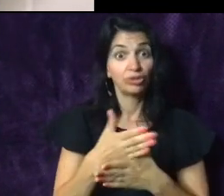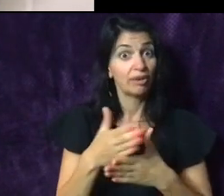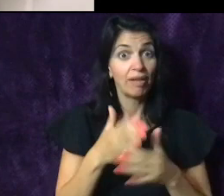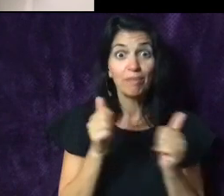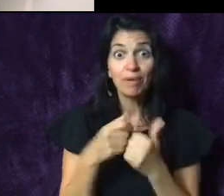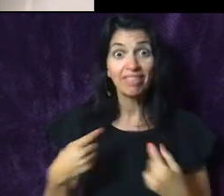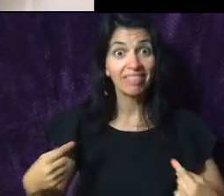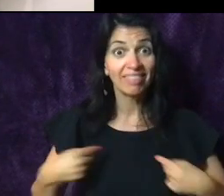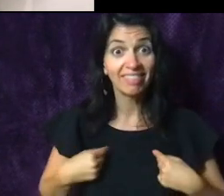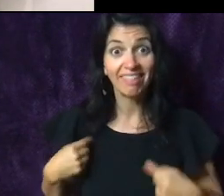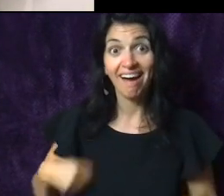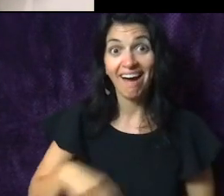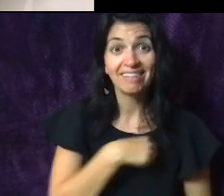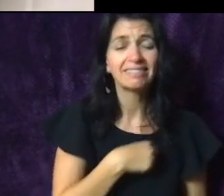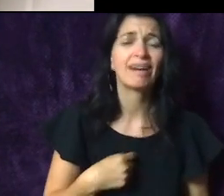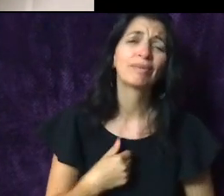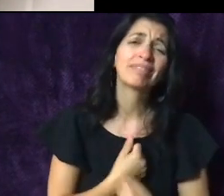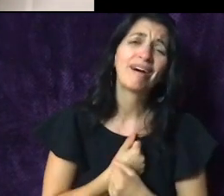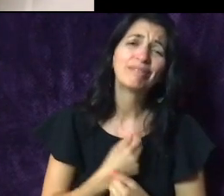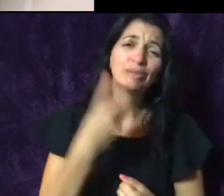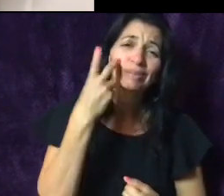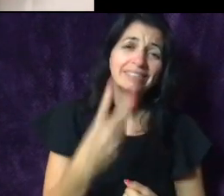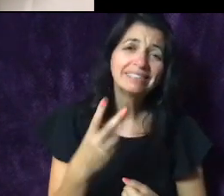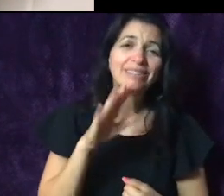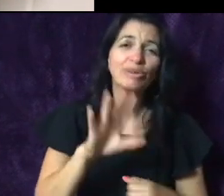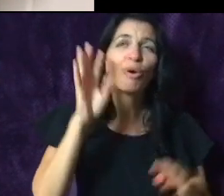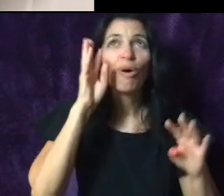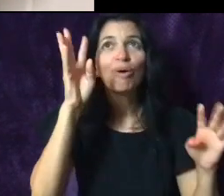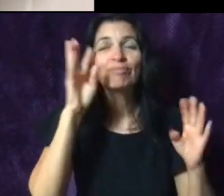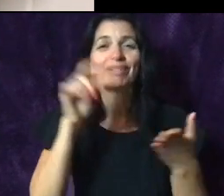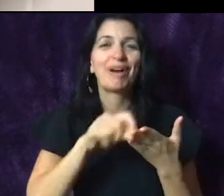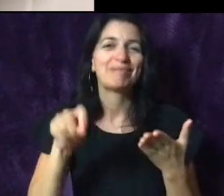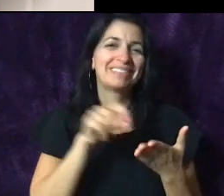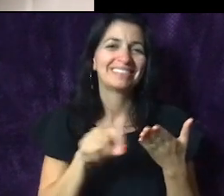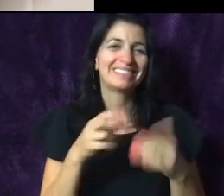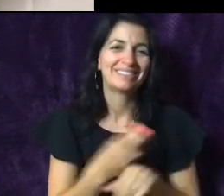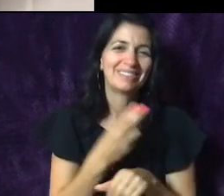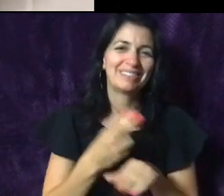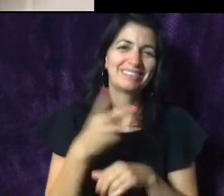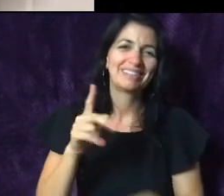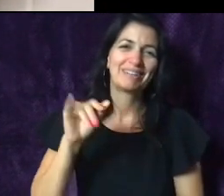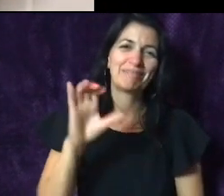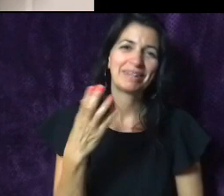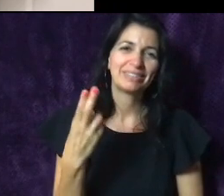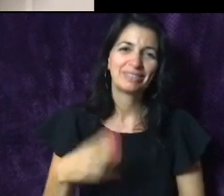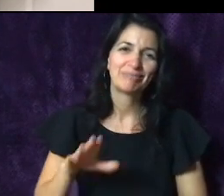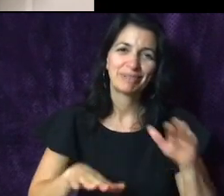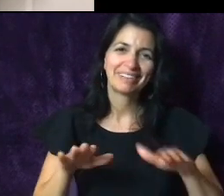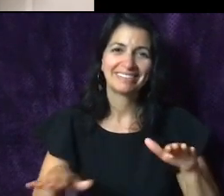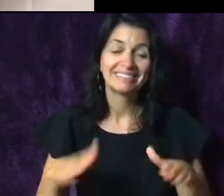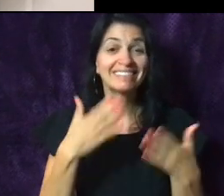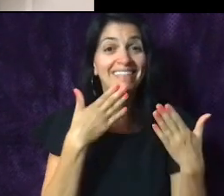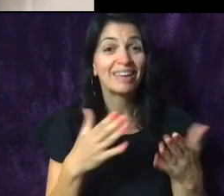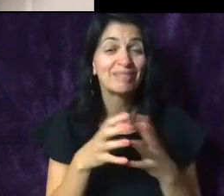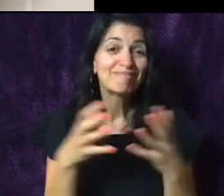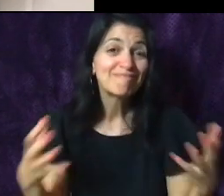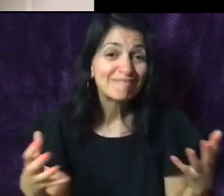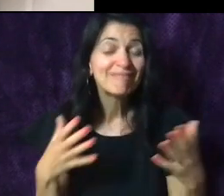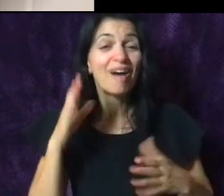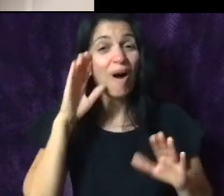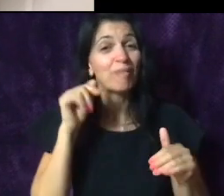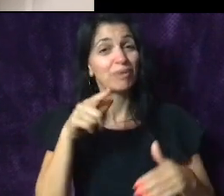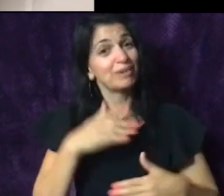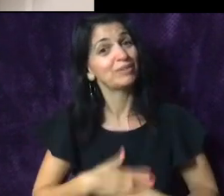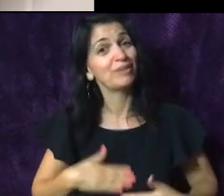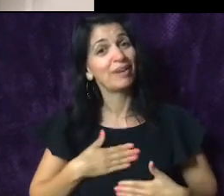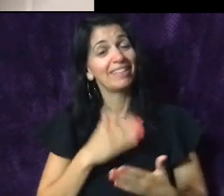us, and show us what you're able to compose. We would love to see your compositions using pitched percussion. Thank you all so much,